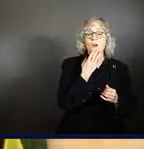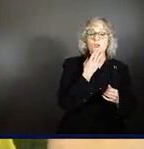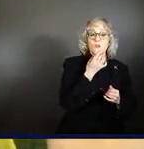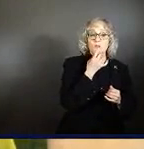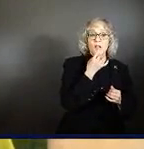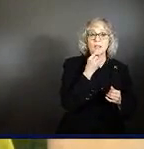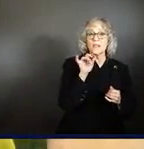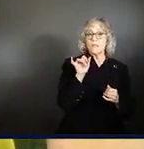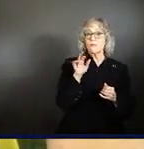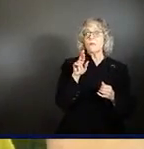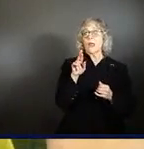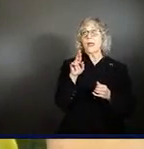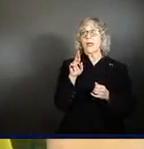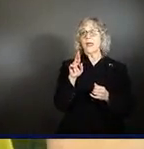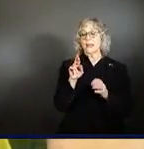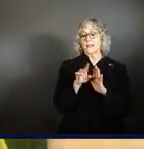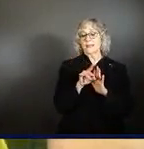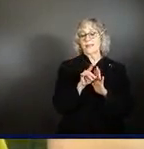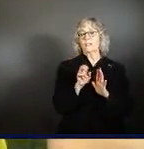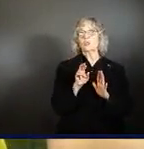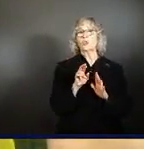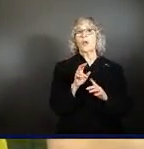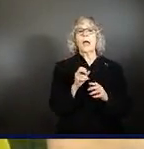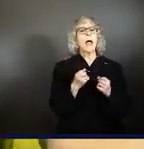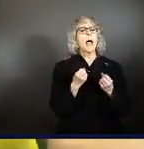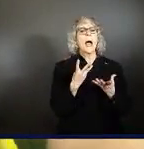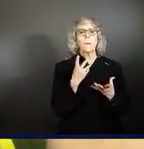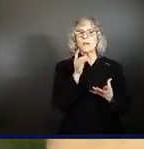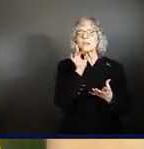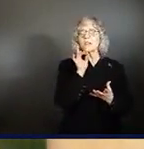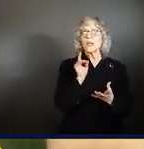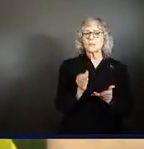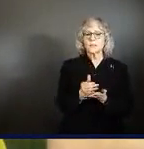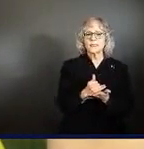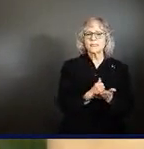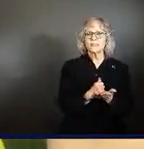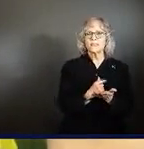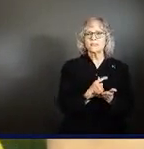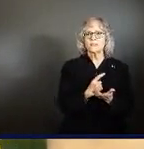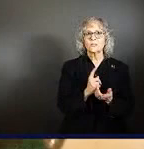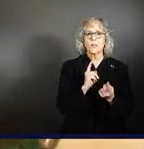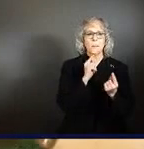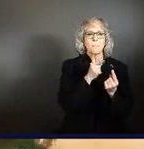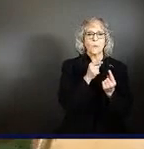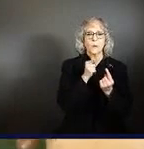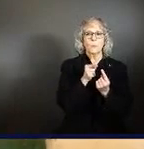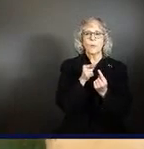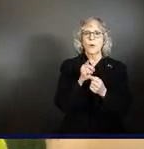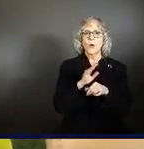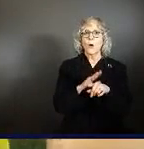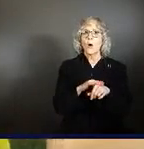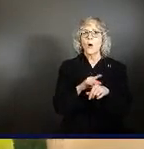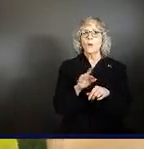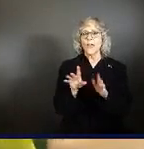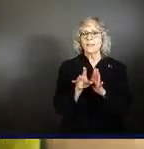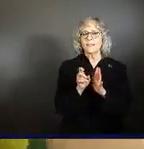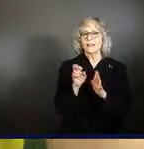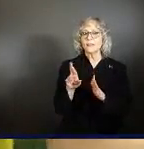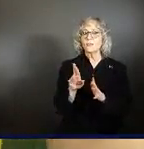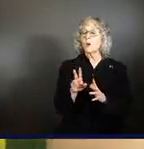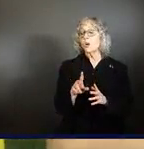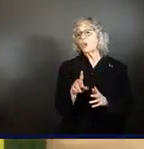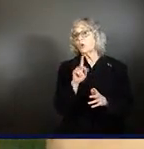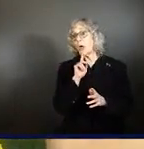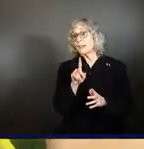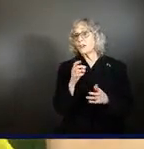infrared detector, you say how much light is being collected on any given point on the detector. And so you actually